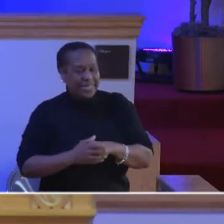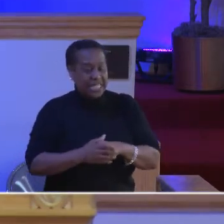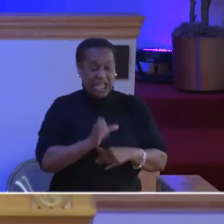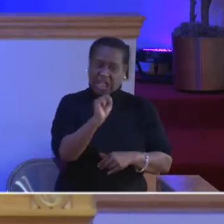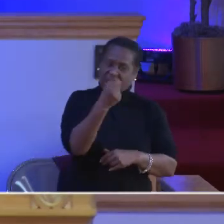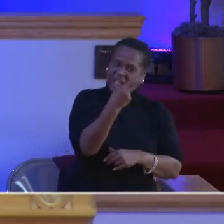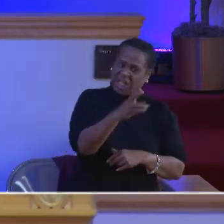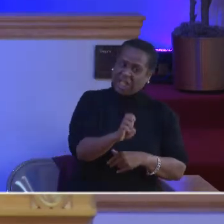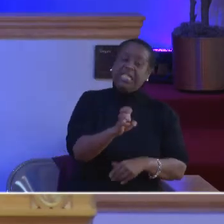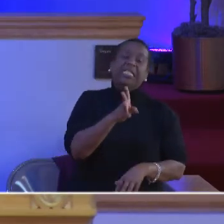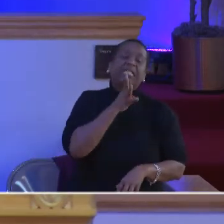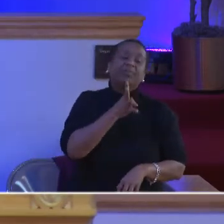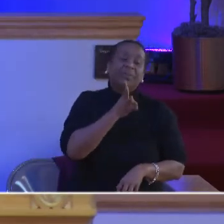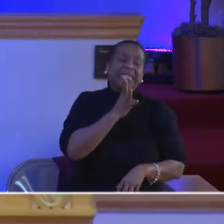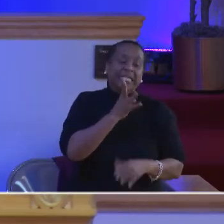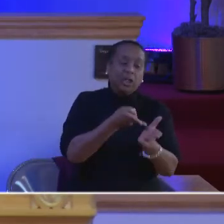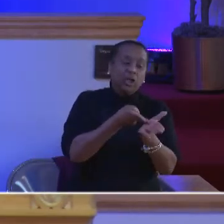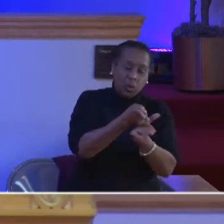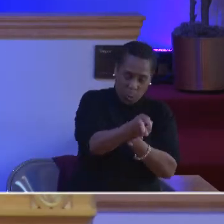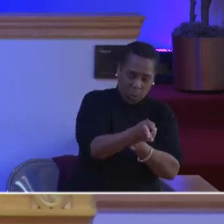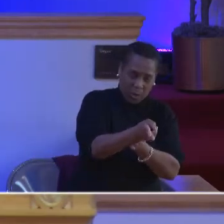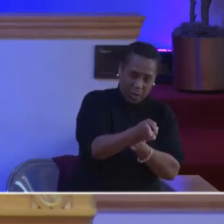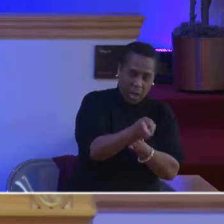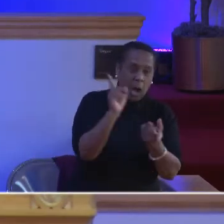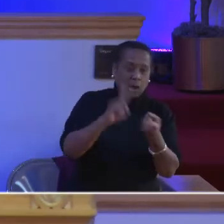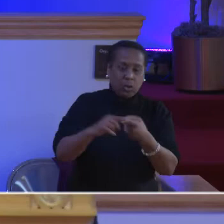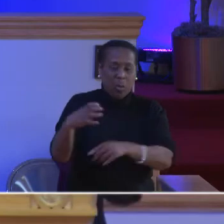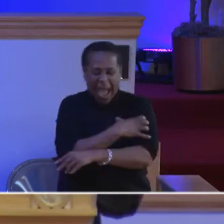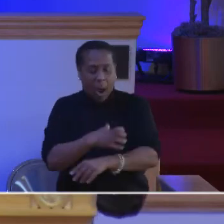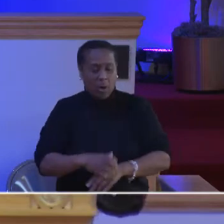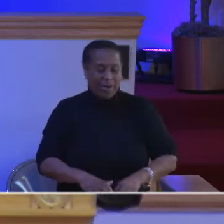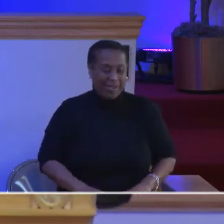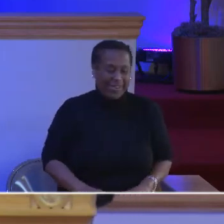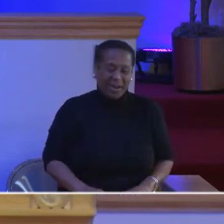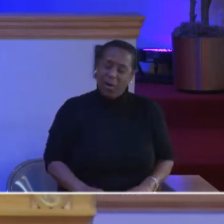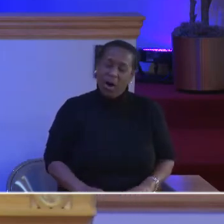she speaks truth to power.